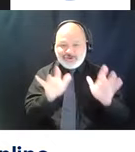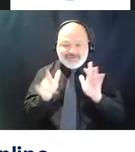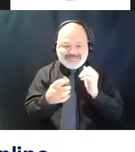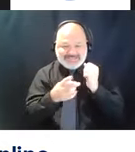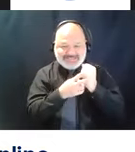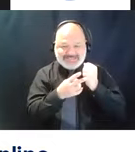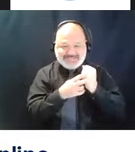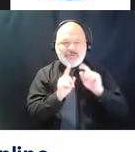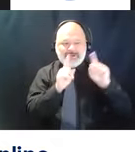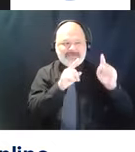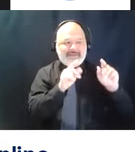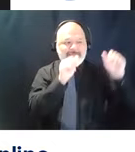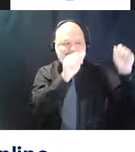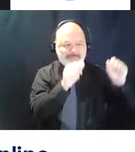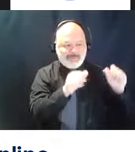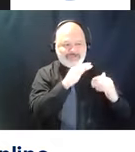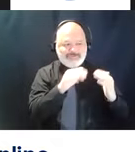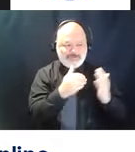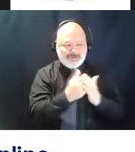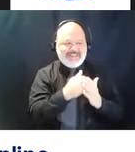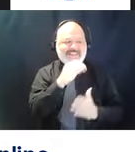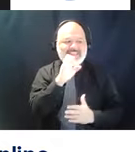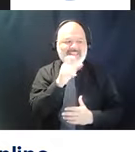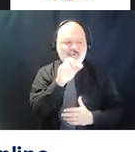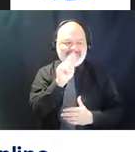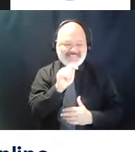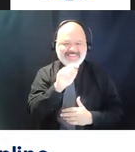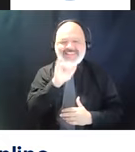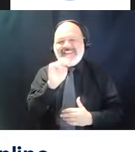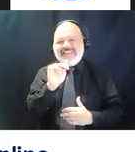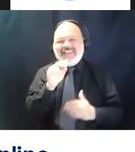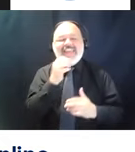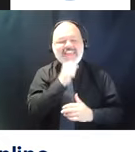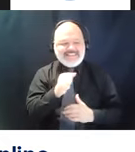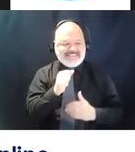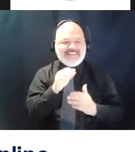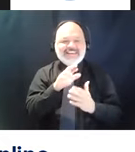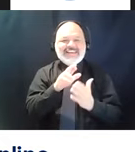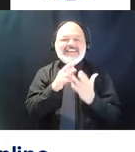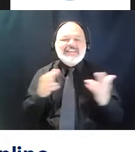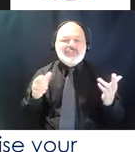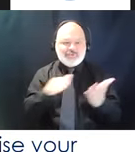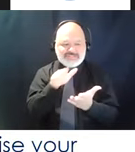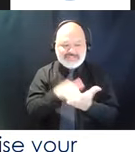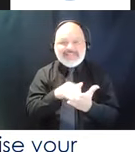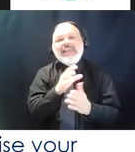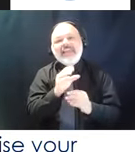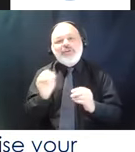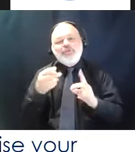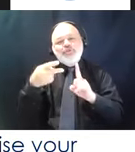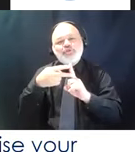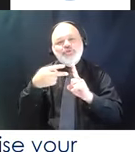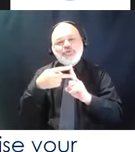CDA's California for All Ages Equity and Aging Resource Center and the YouTube channel.